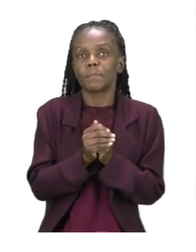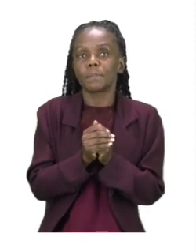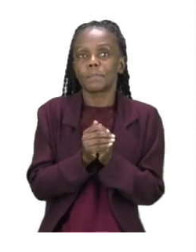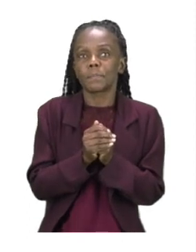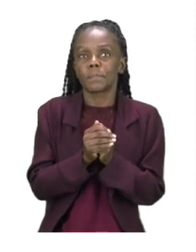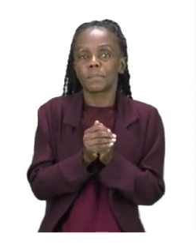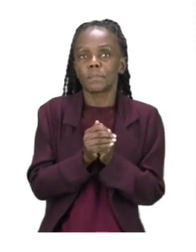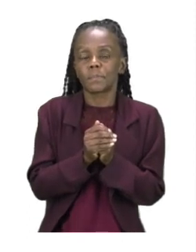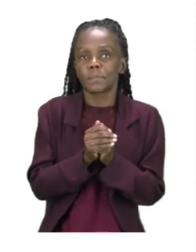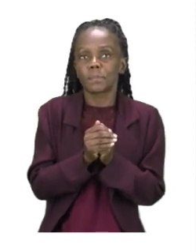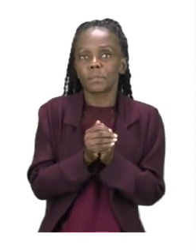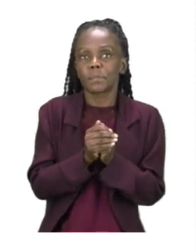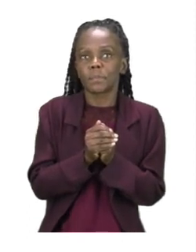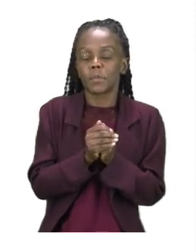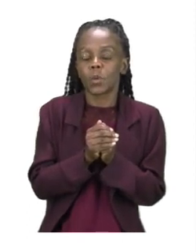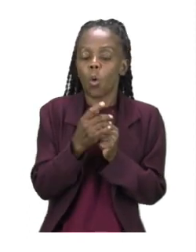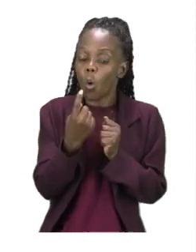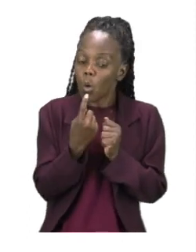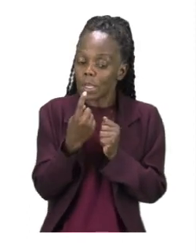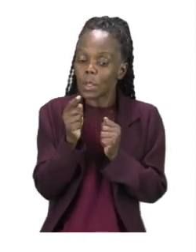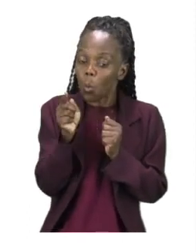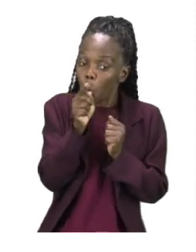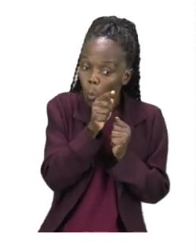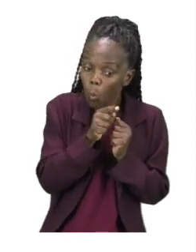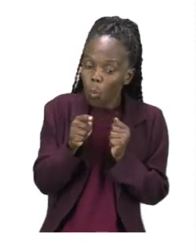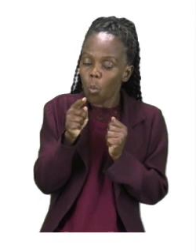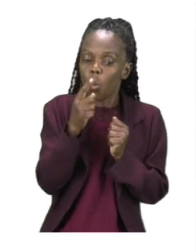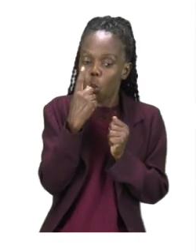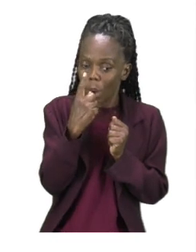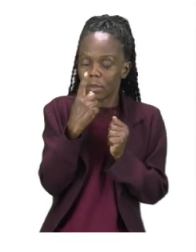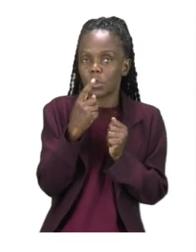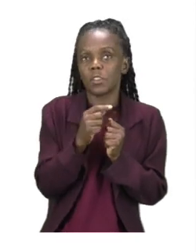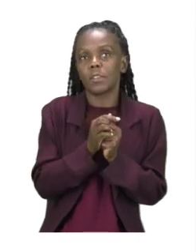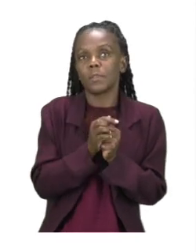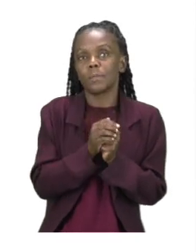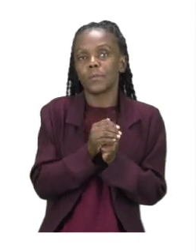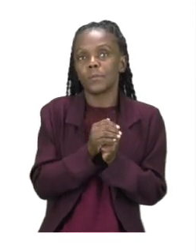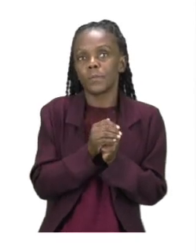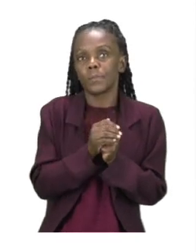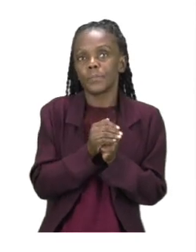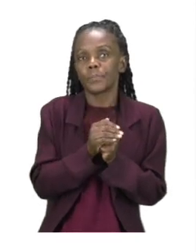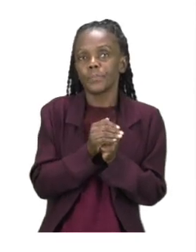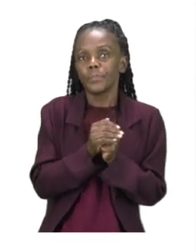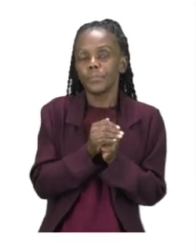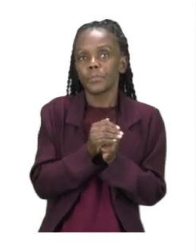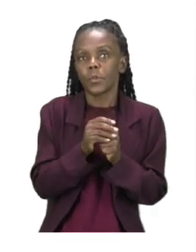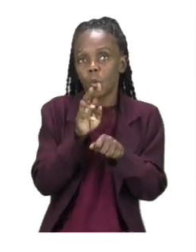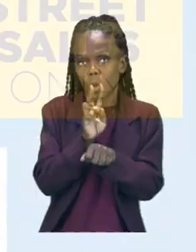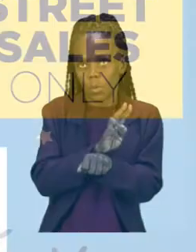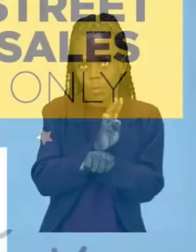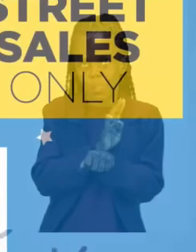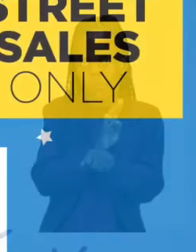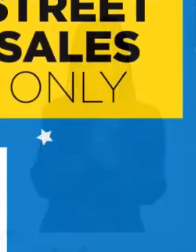and only one for each question. We'll be right back after our short advert